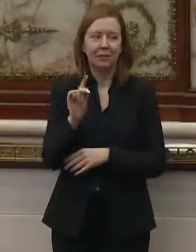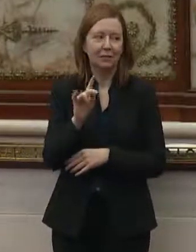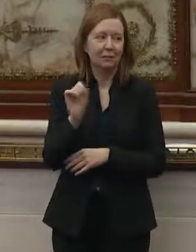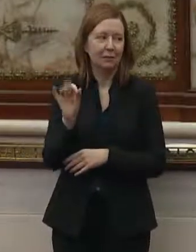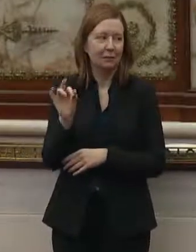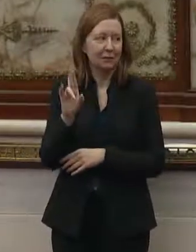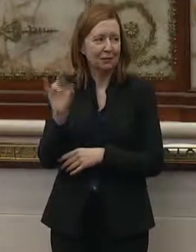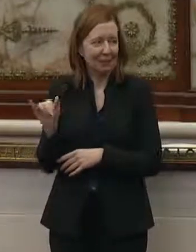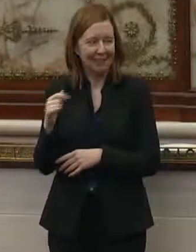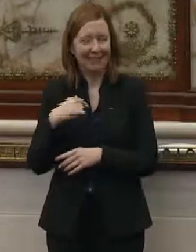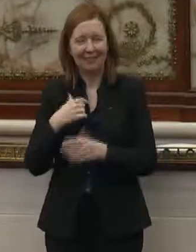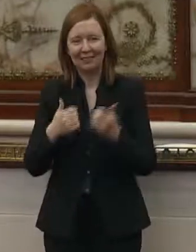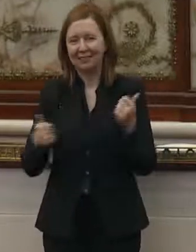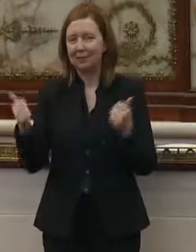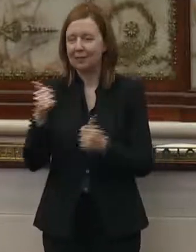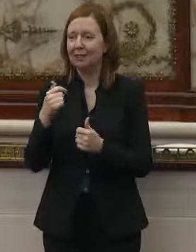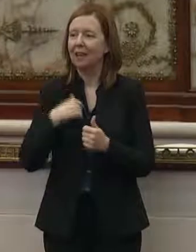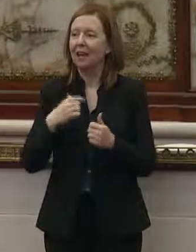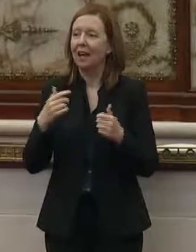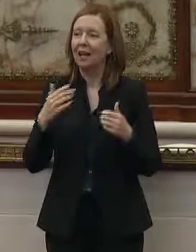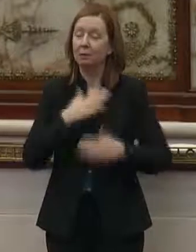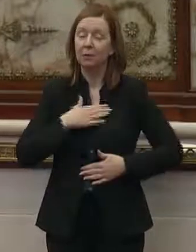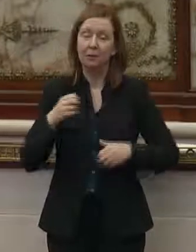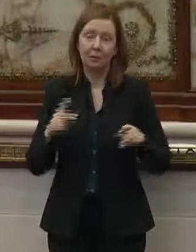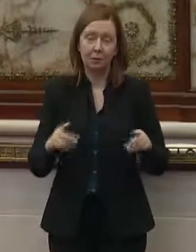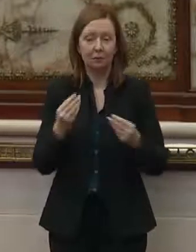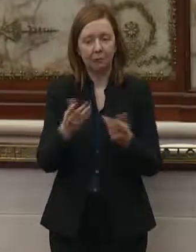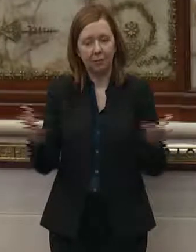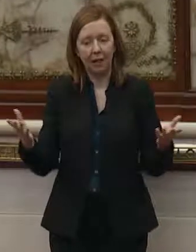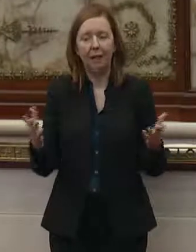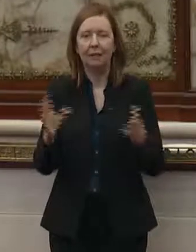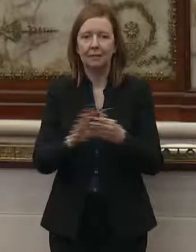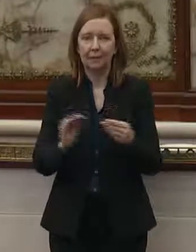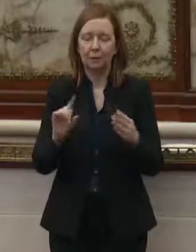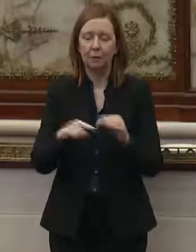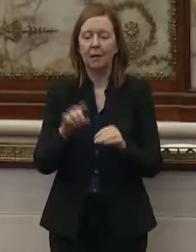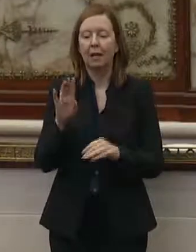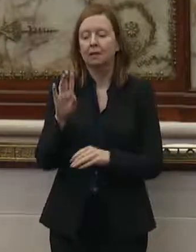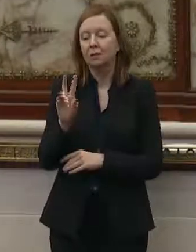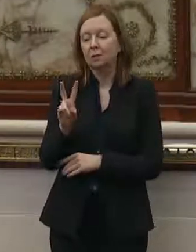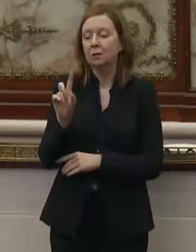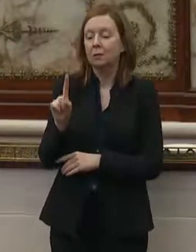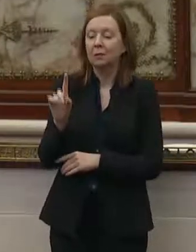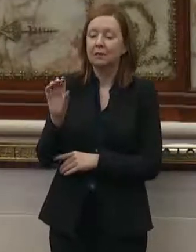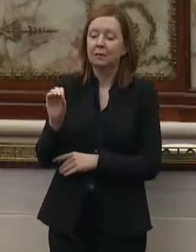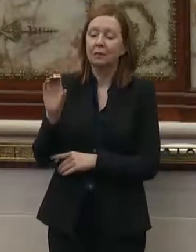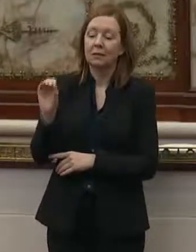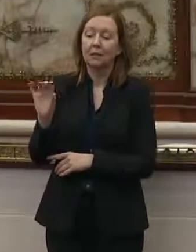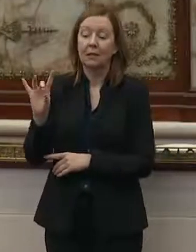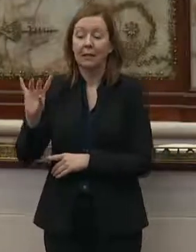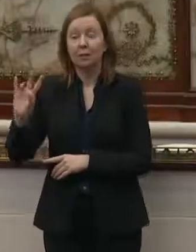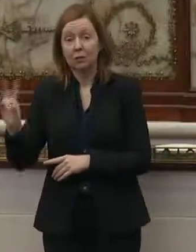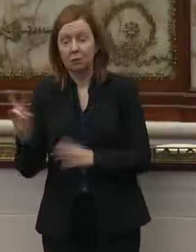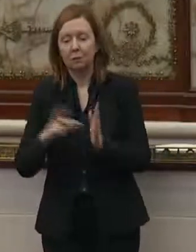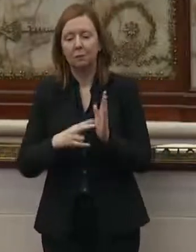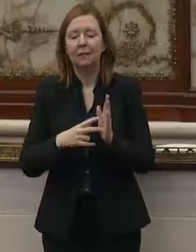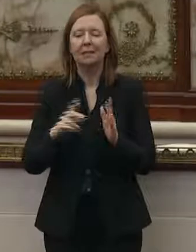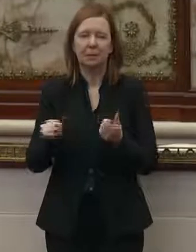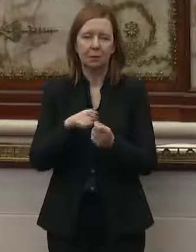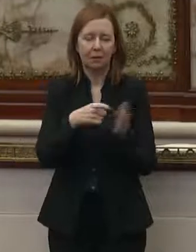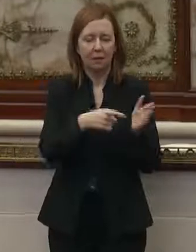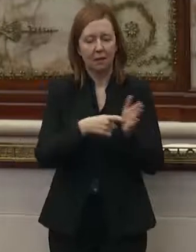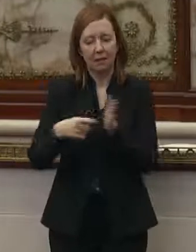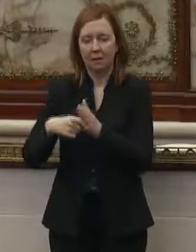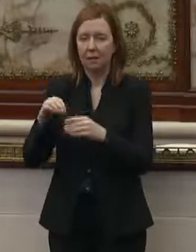Philadelphia. I appreciate the opportunity to provide testimony regarding Bill 210082. This bill would put certain requirements on